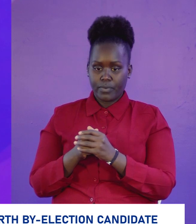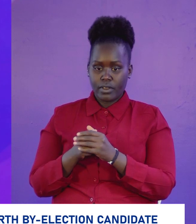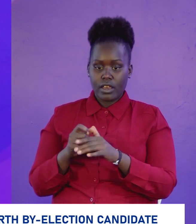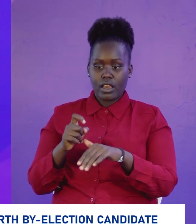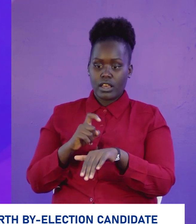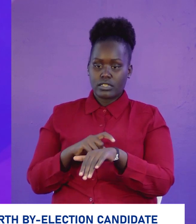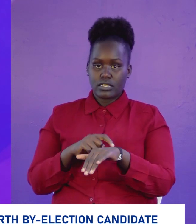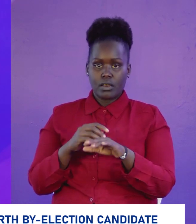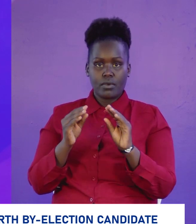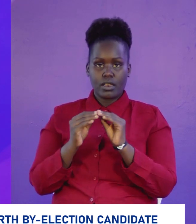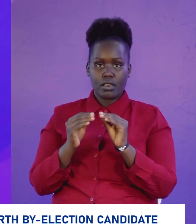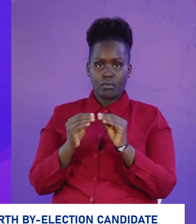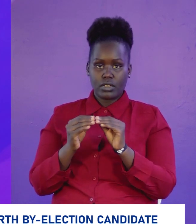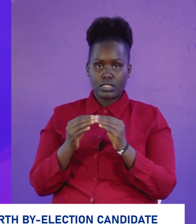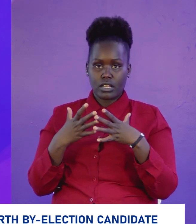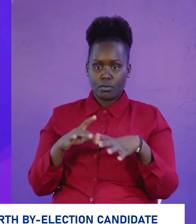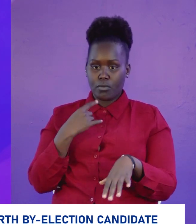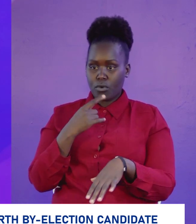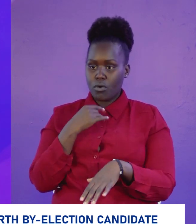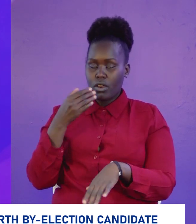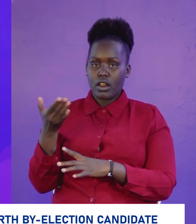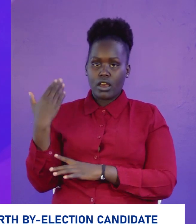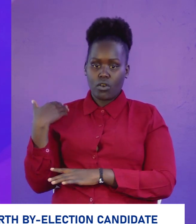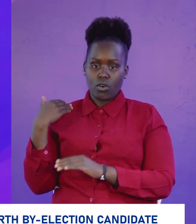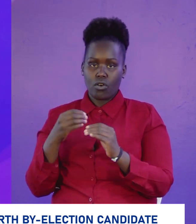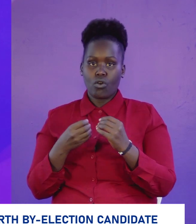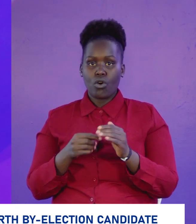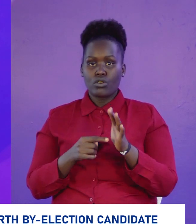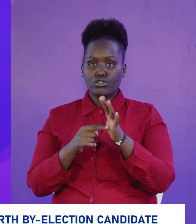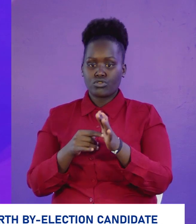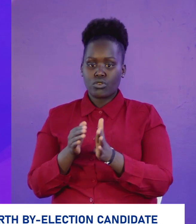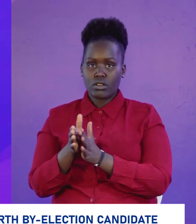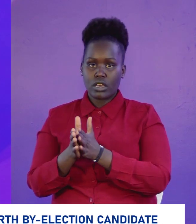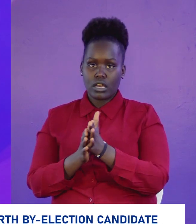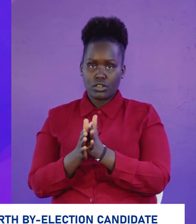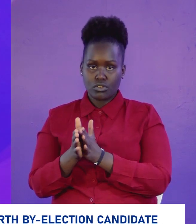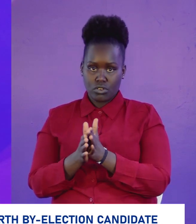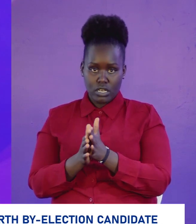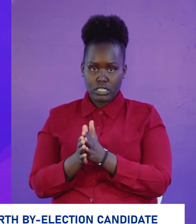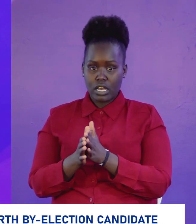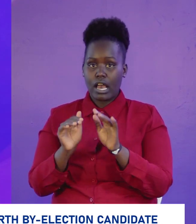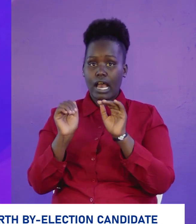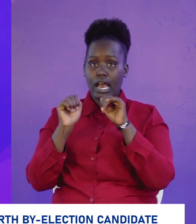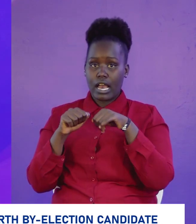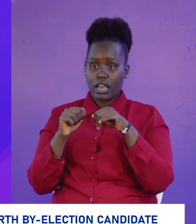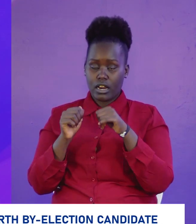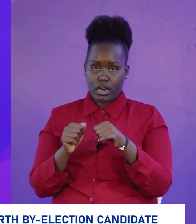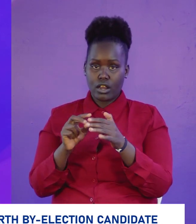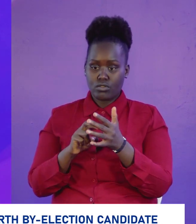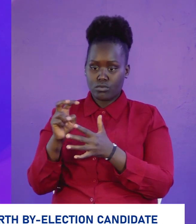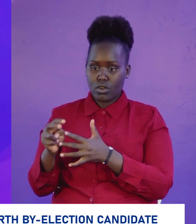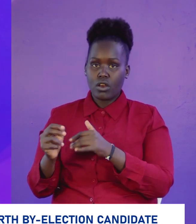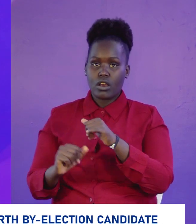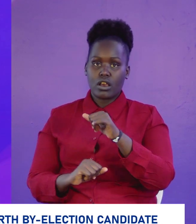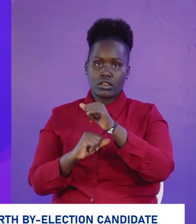During the meeting, aspirants who had initially expressed interest in the seat agreed to step down in support